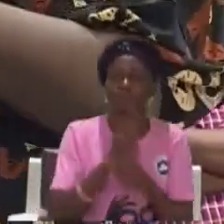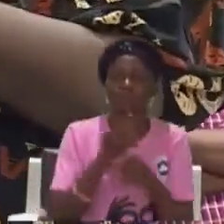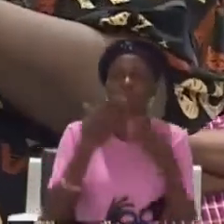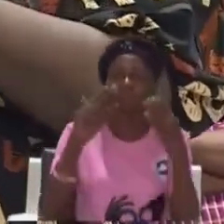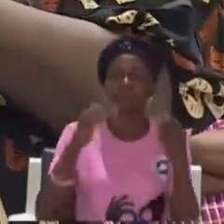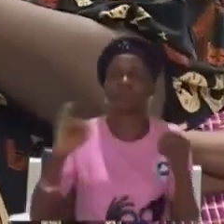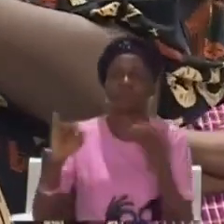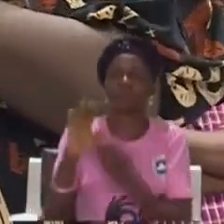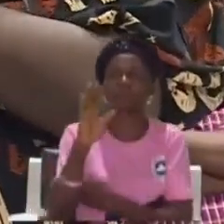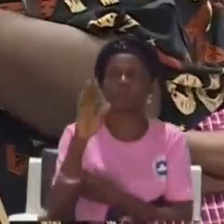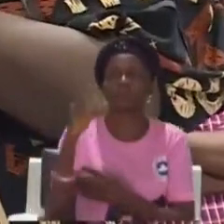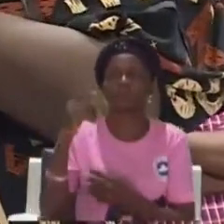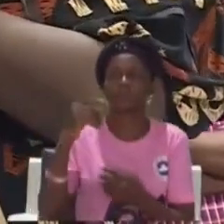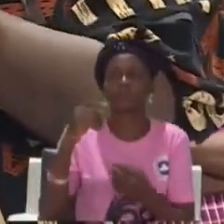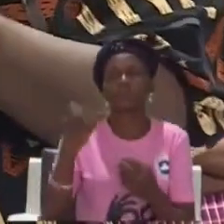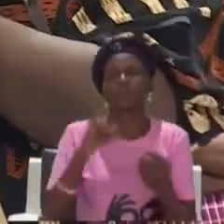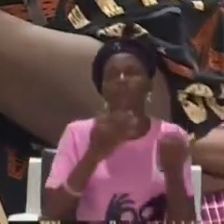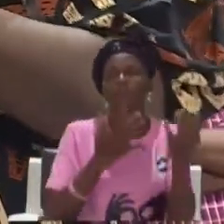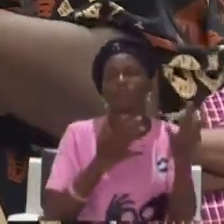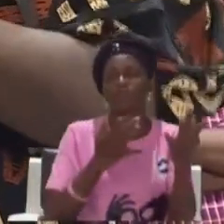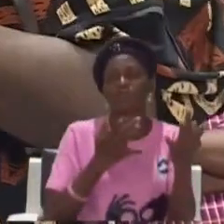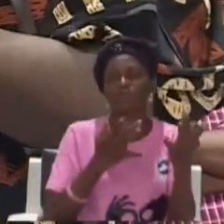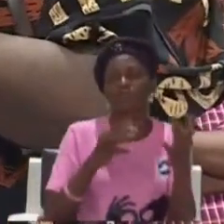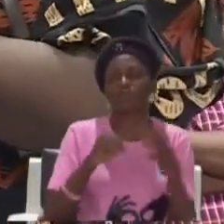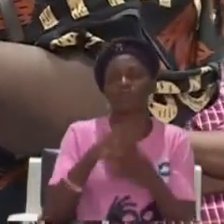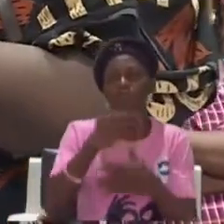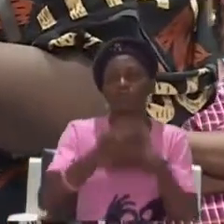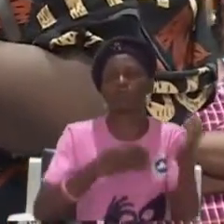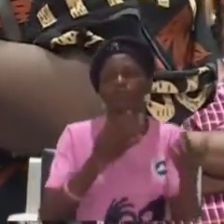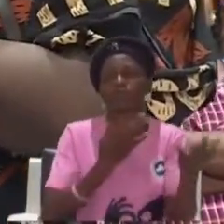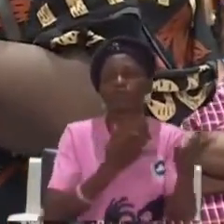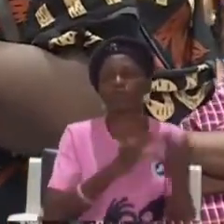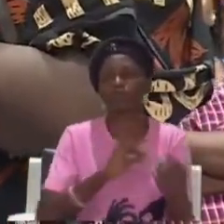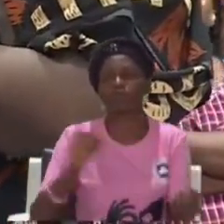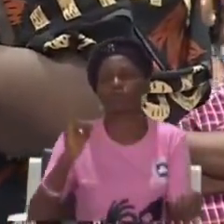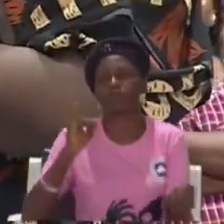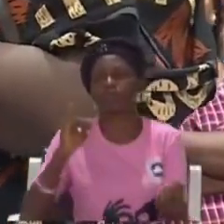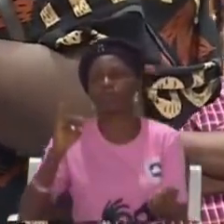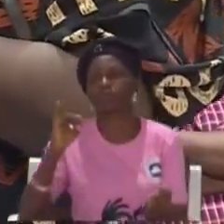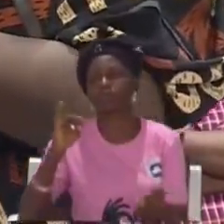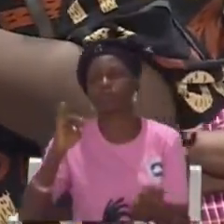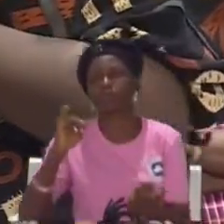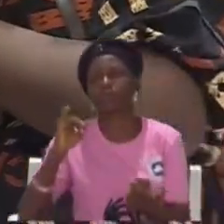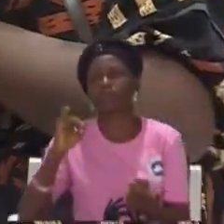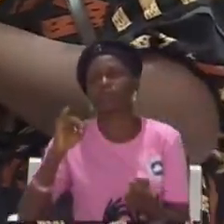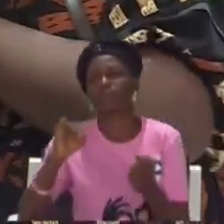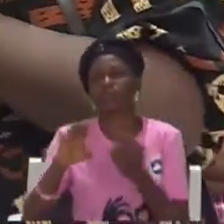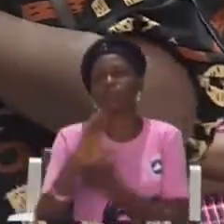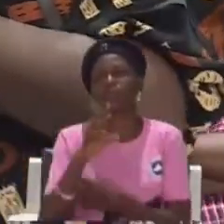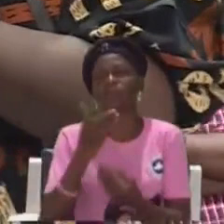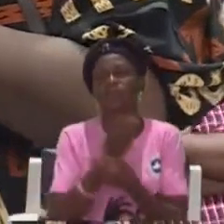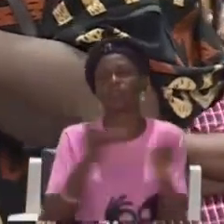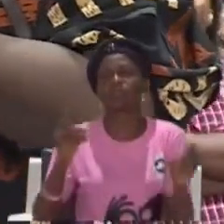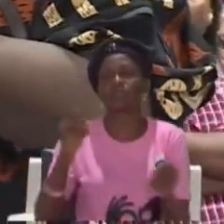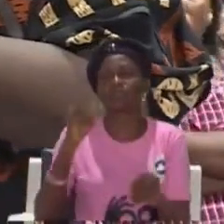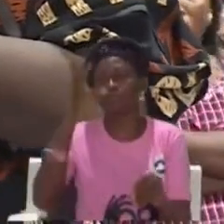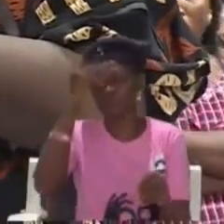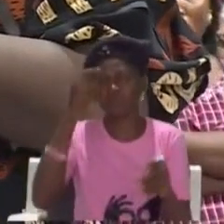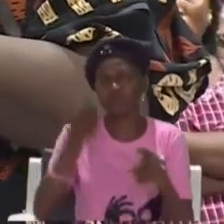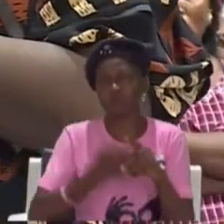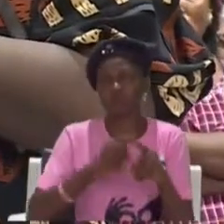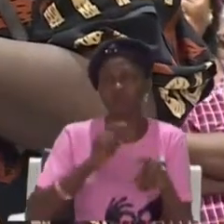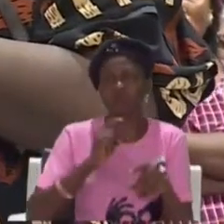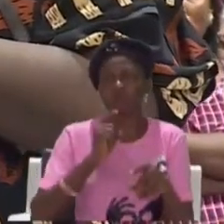God. But we waited. In the process of waiting, God delivered me of very